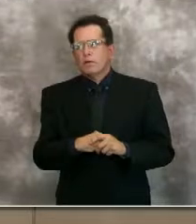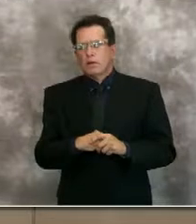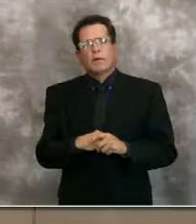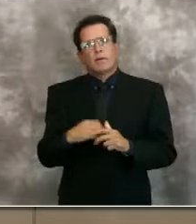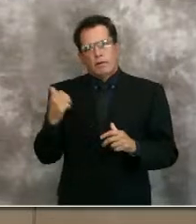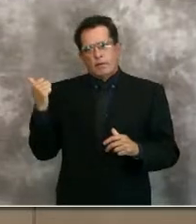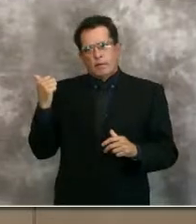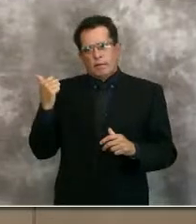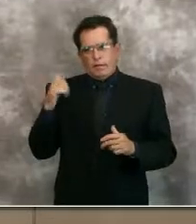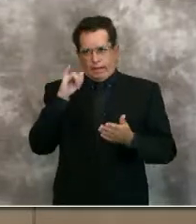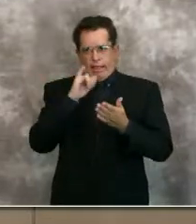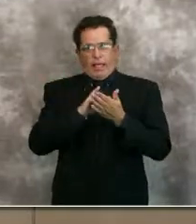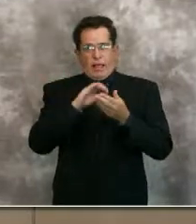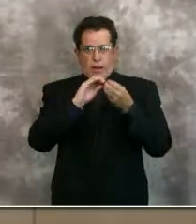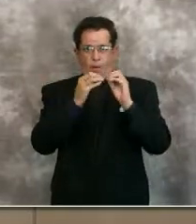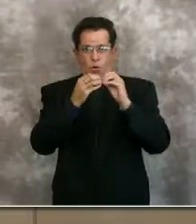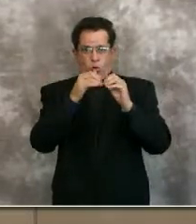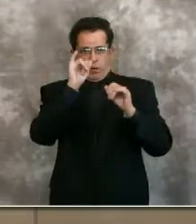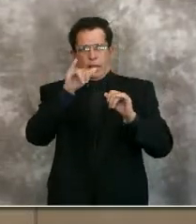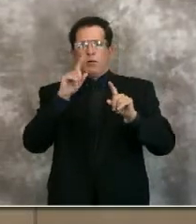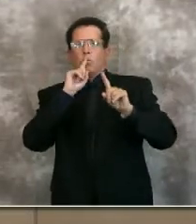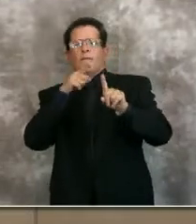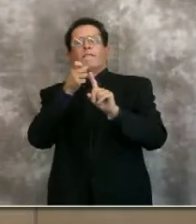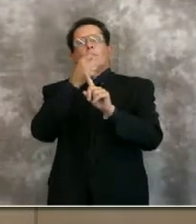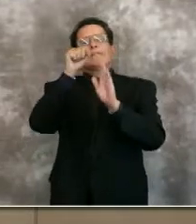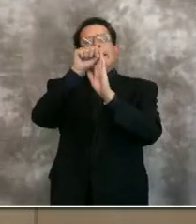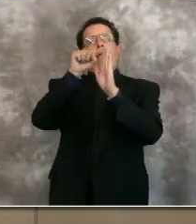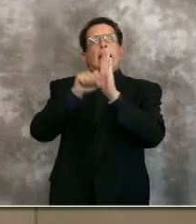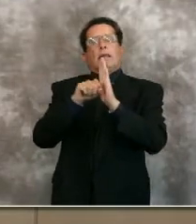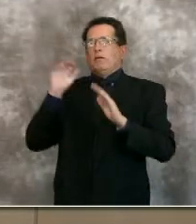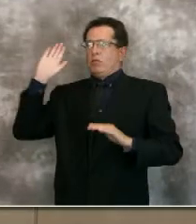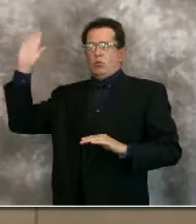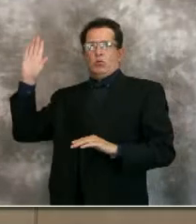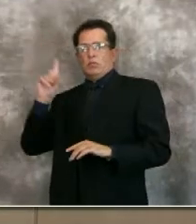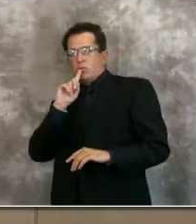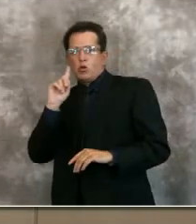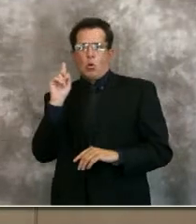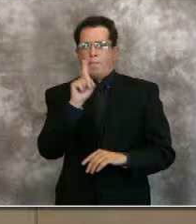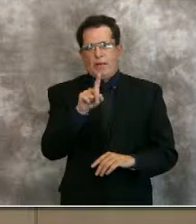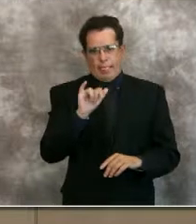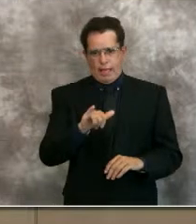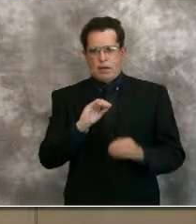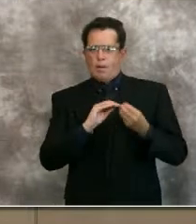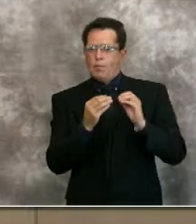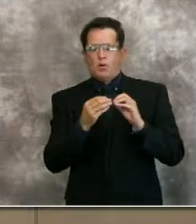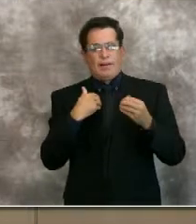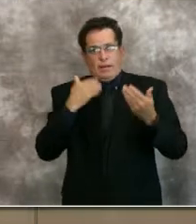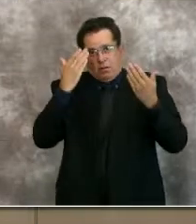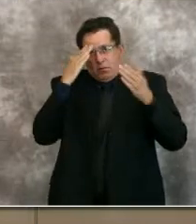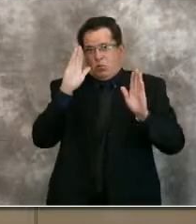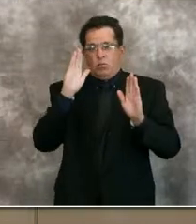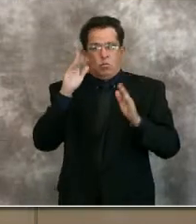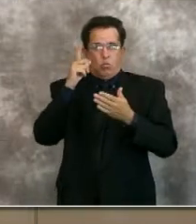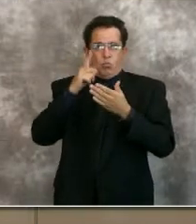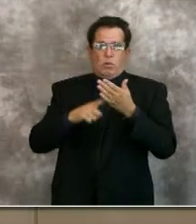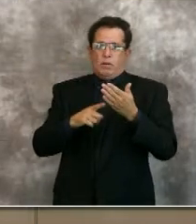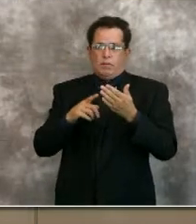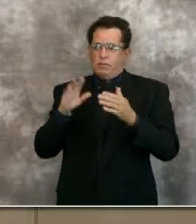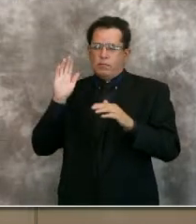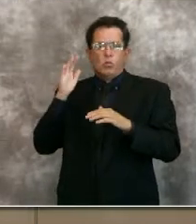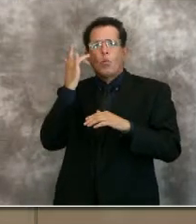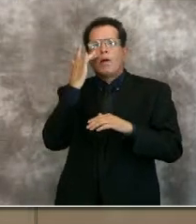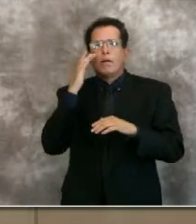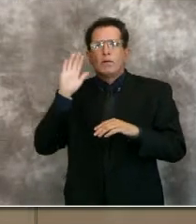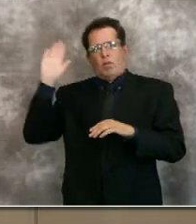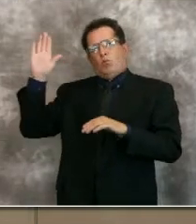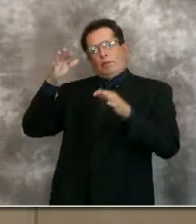Hunter, that is a metric that was determined by the state, and I'm actually not sure what all went into